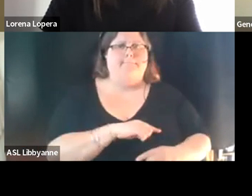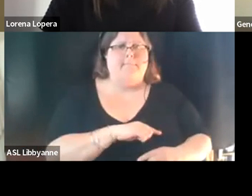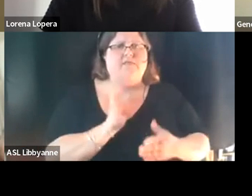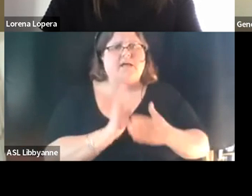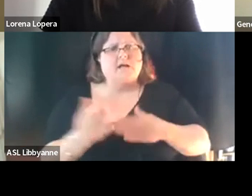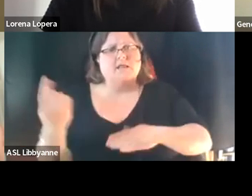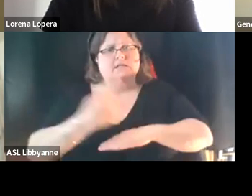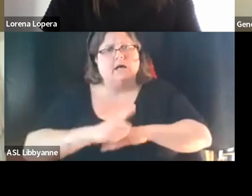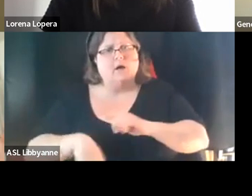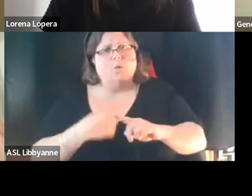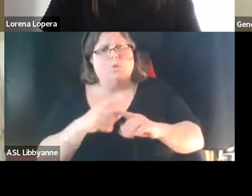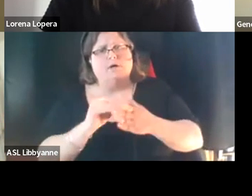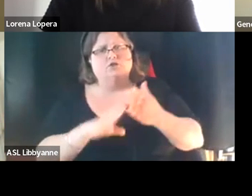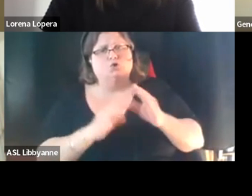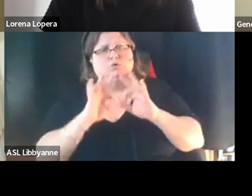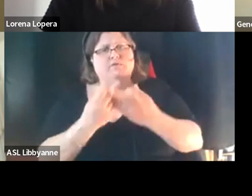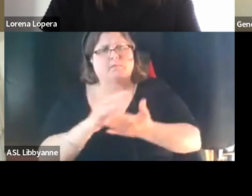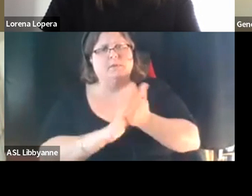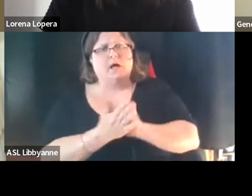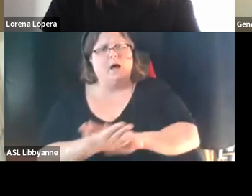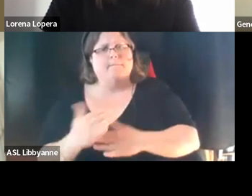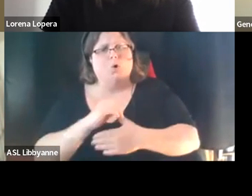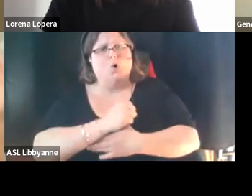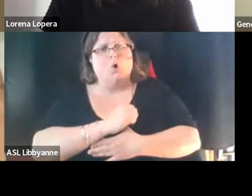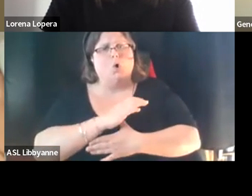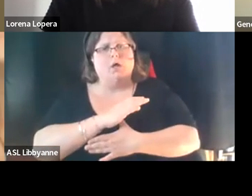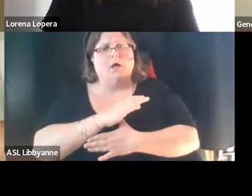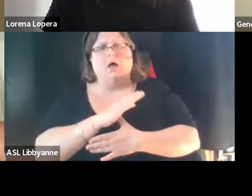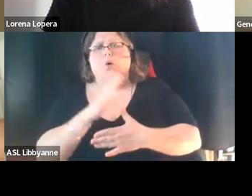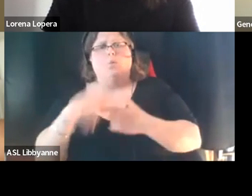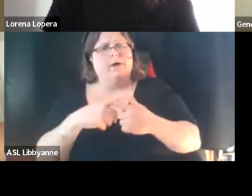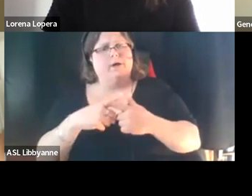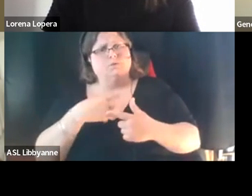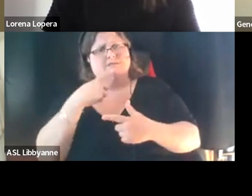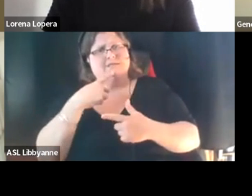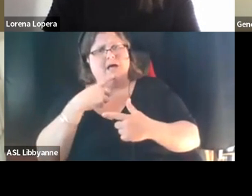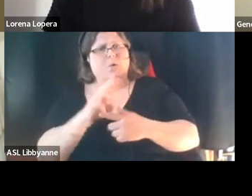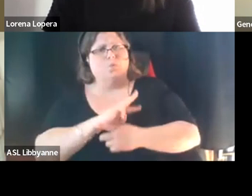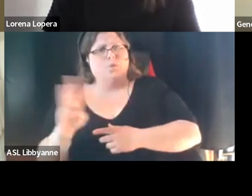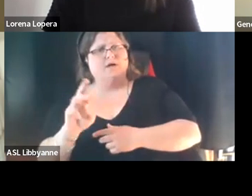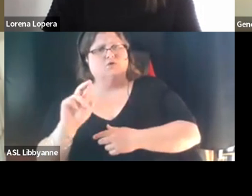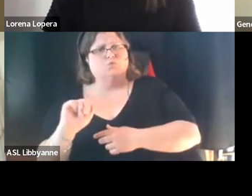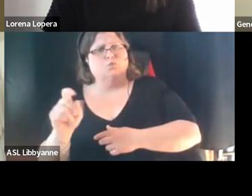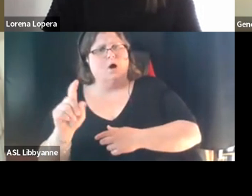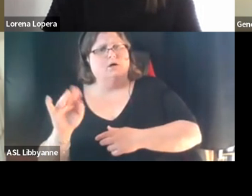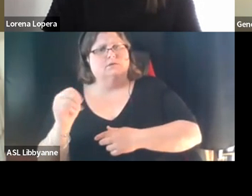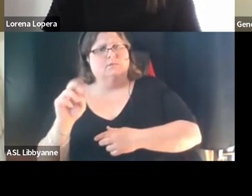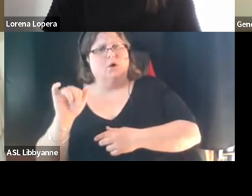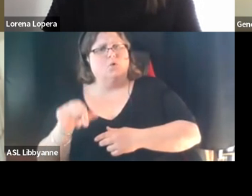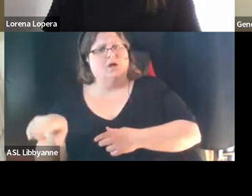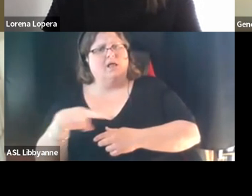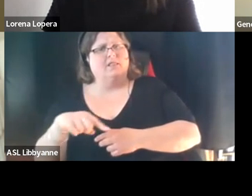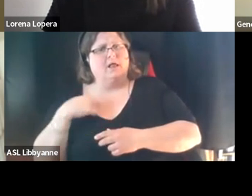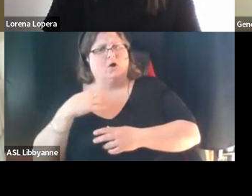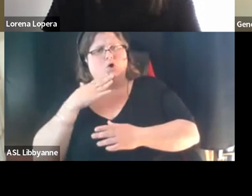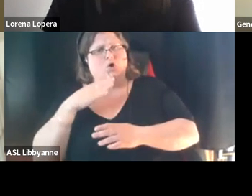when do we make students and families the priority? When do we say what's in West Roxbury is just as well good enough and needs to be